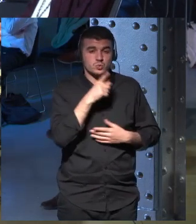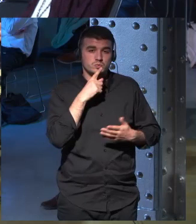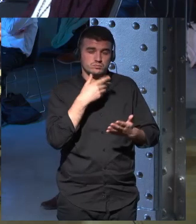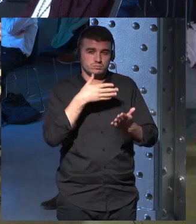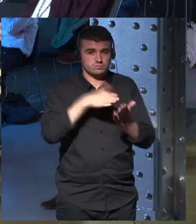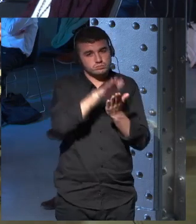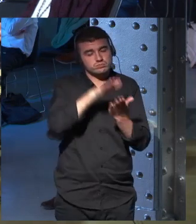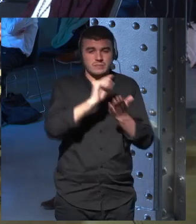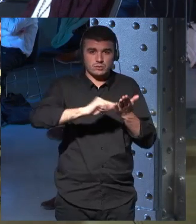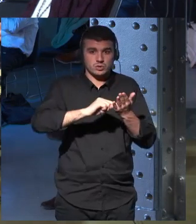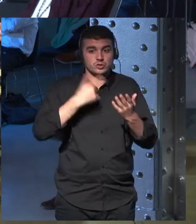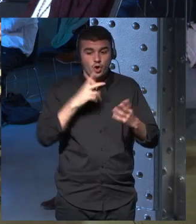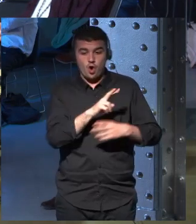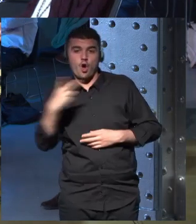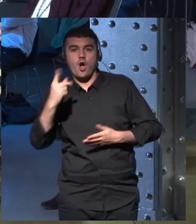title was,